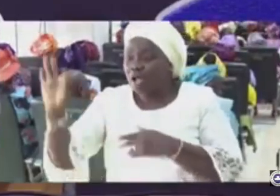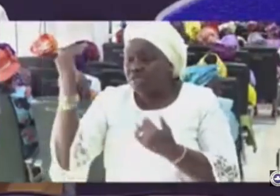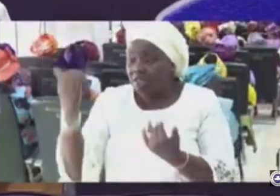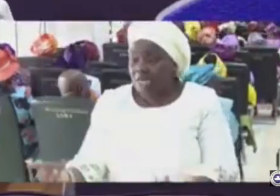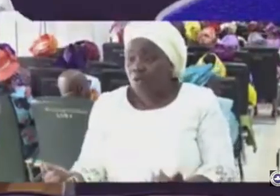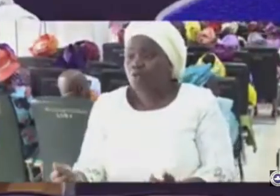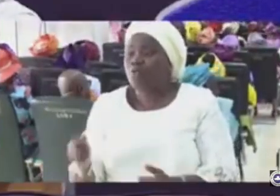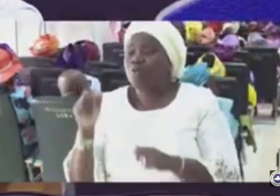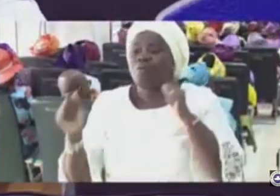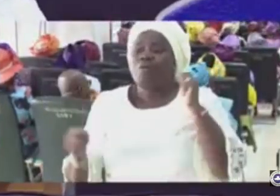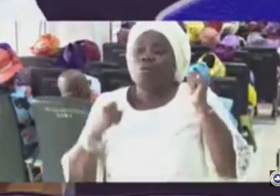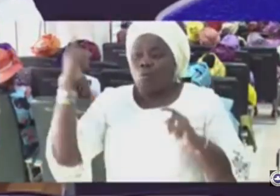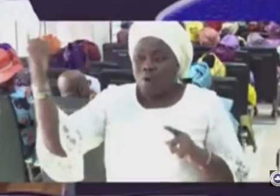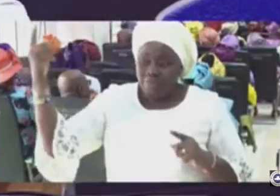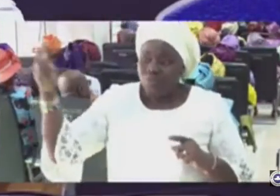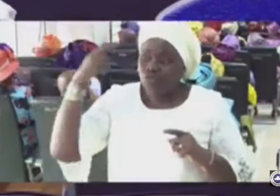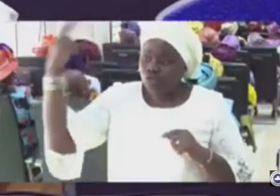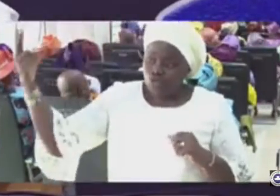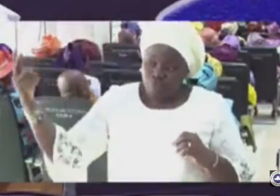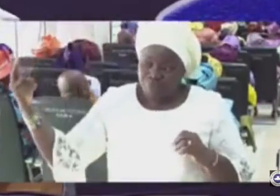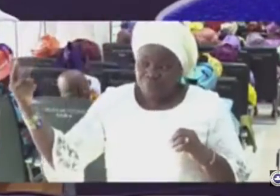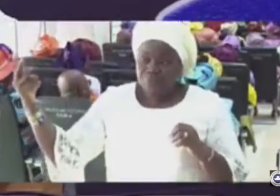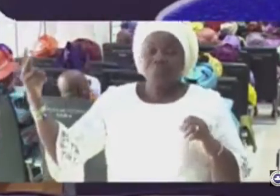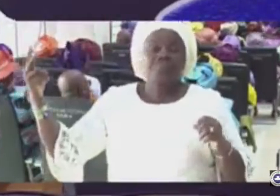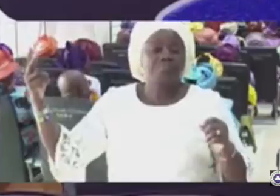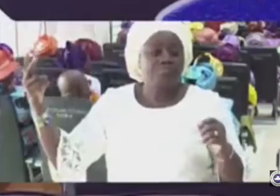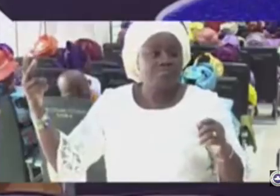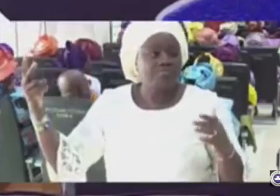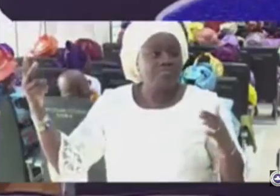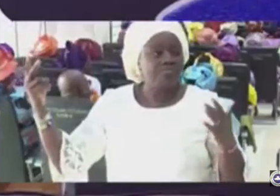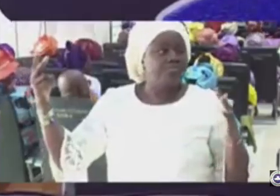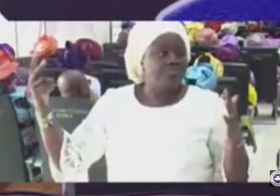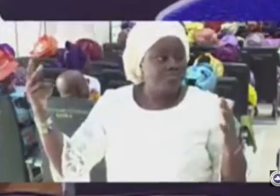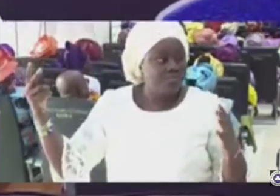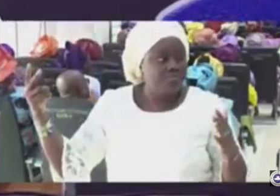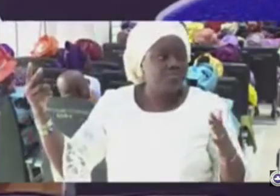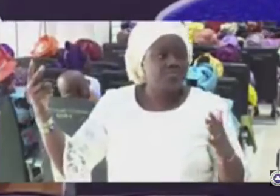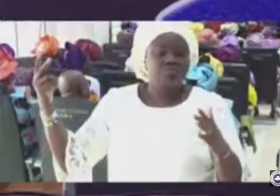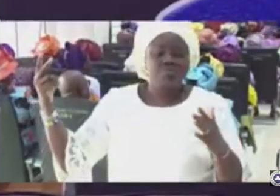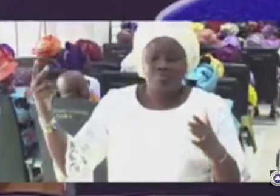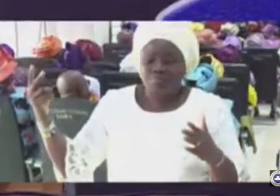Oh, he's a good God. His mercy endured forever.